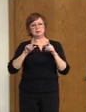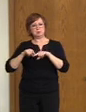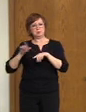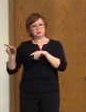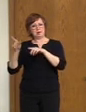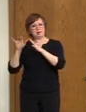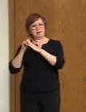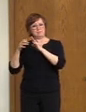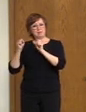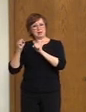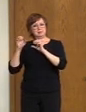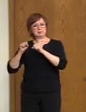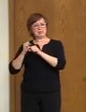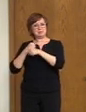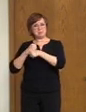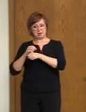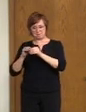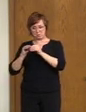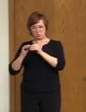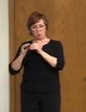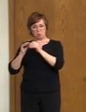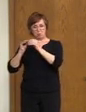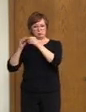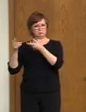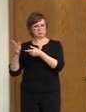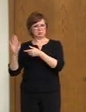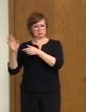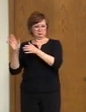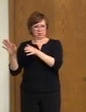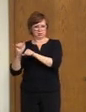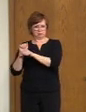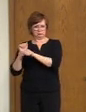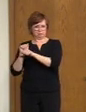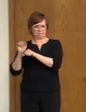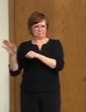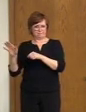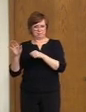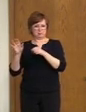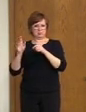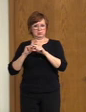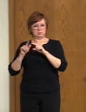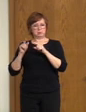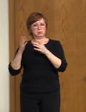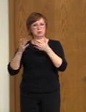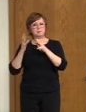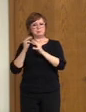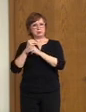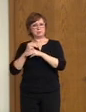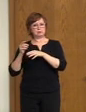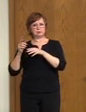produce the vaccine, as well as any issues they may face in manufacturing.